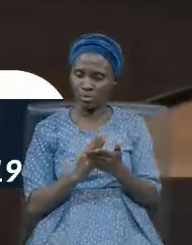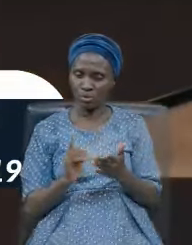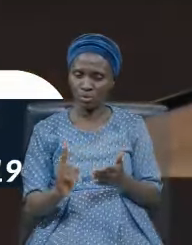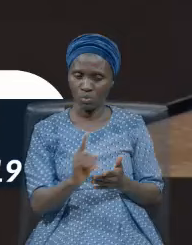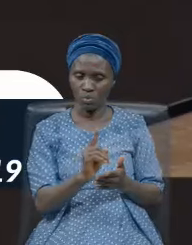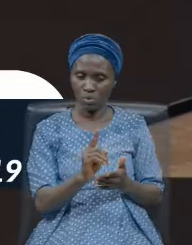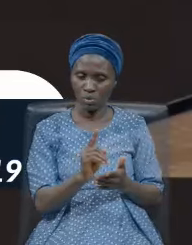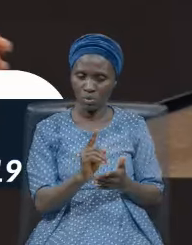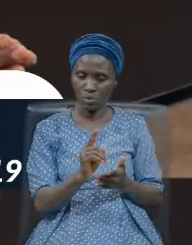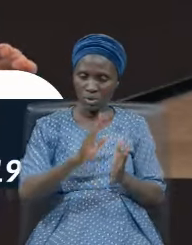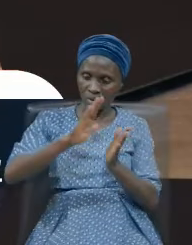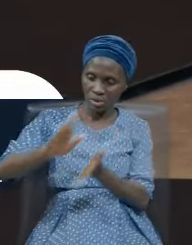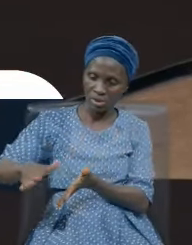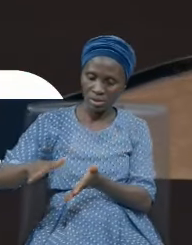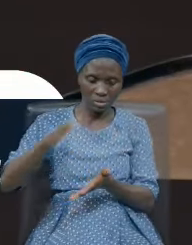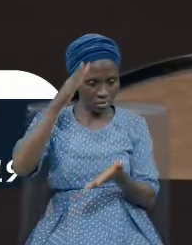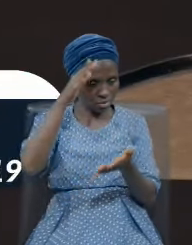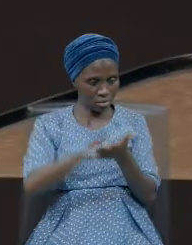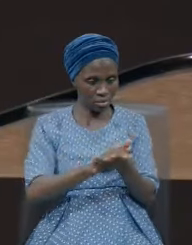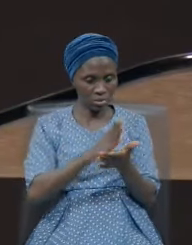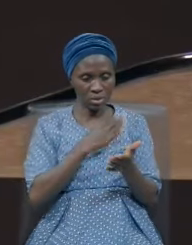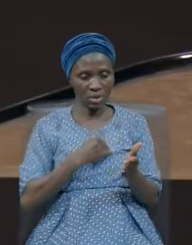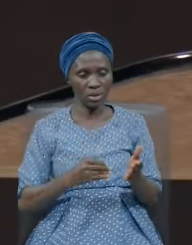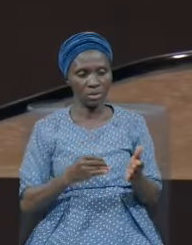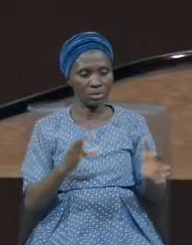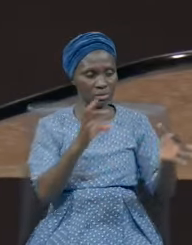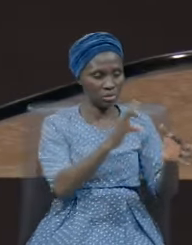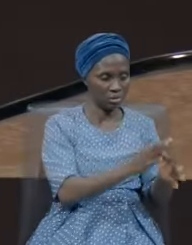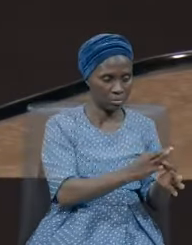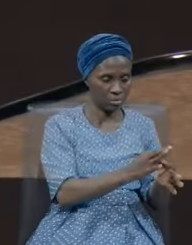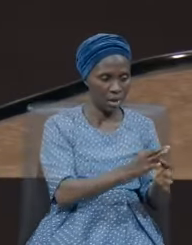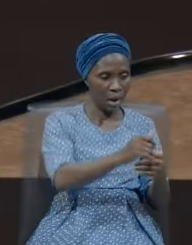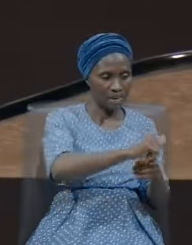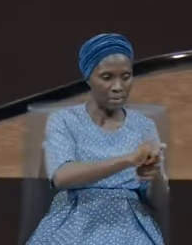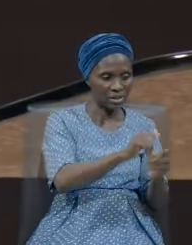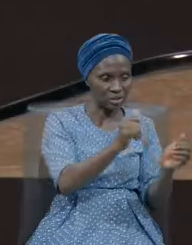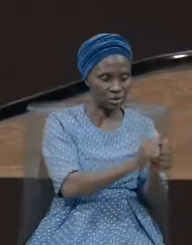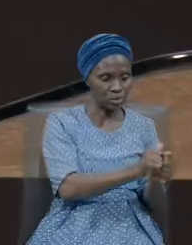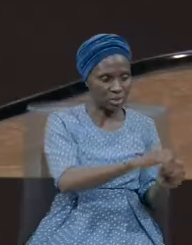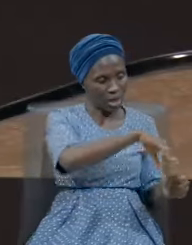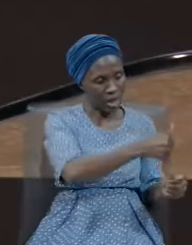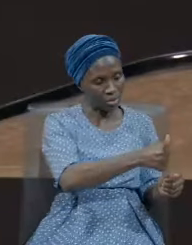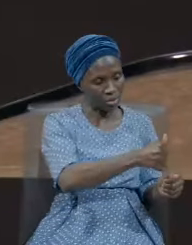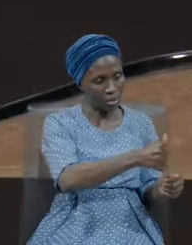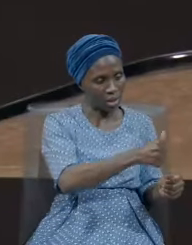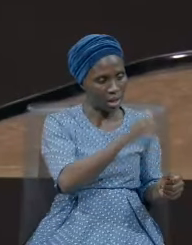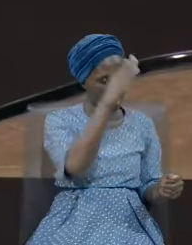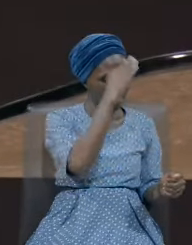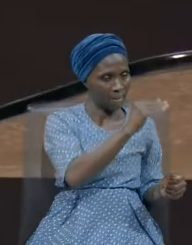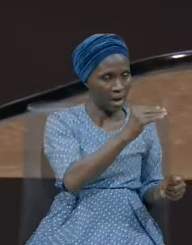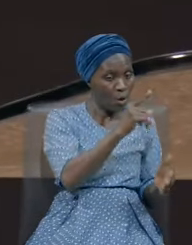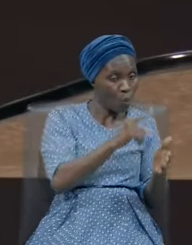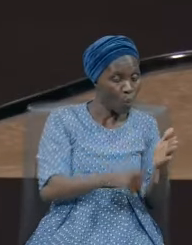and does with another man what only she should do